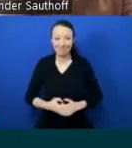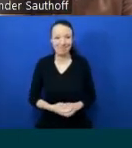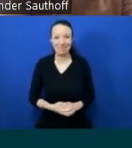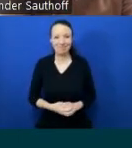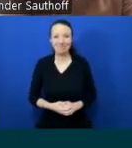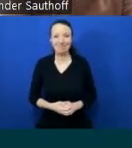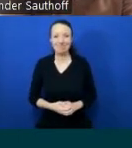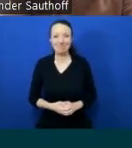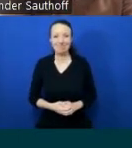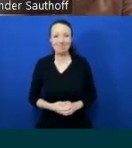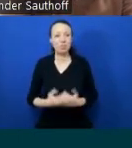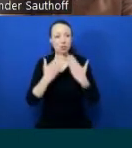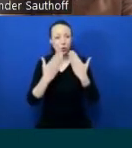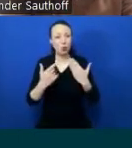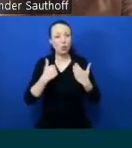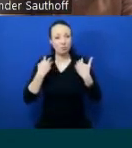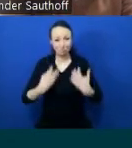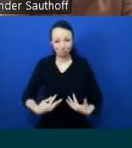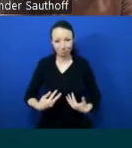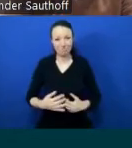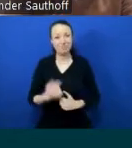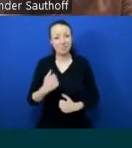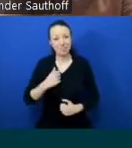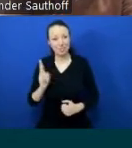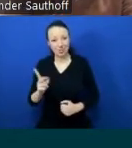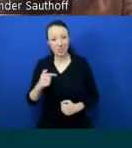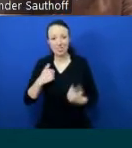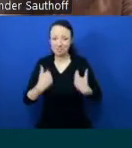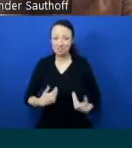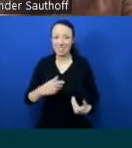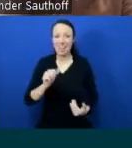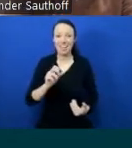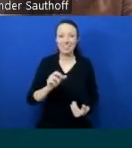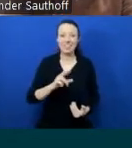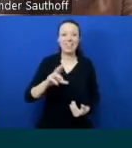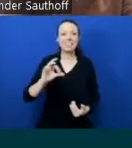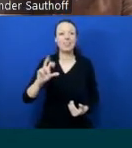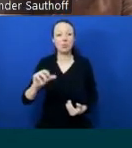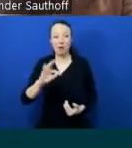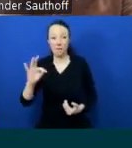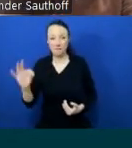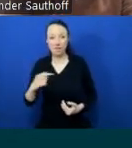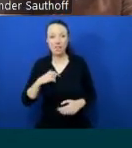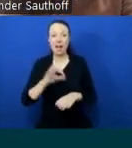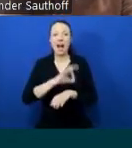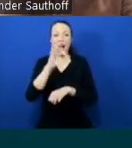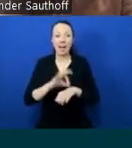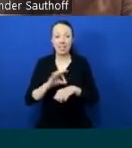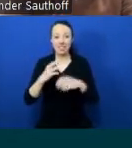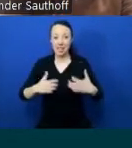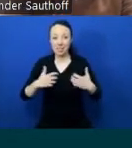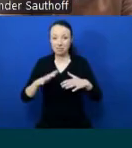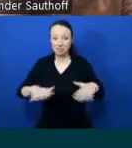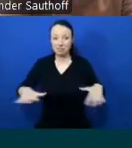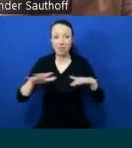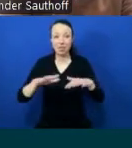Alexander Southhoff. I said I'm a landscape architect based in Lausanne, and with a long-standing interest and also